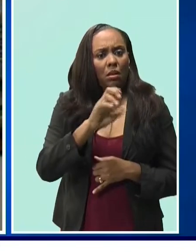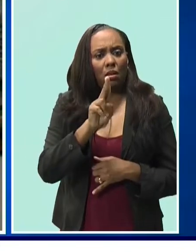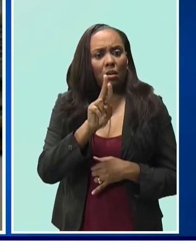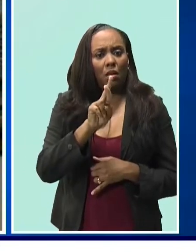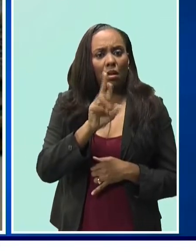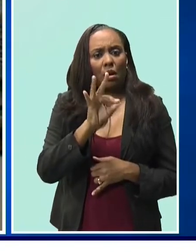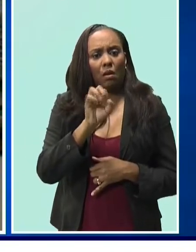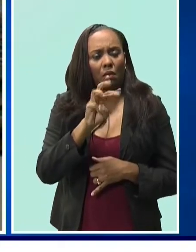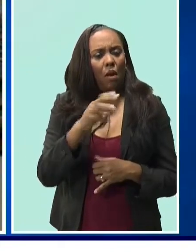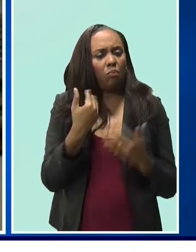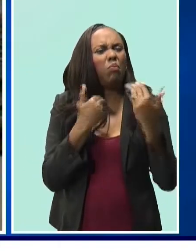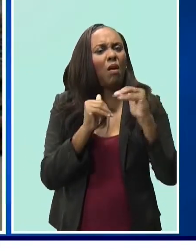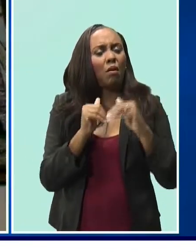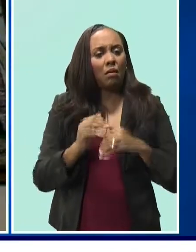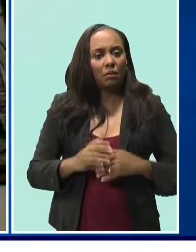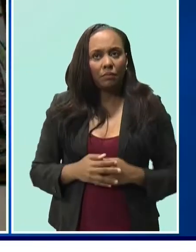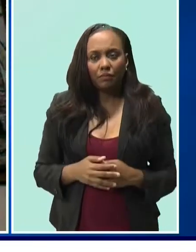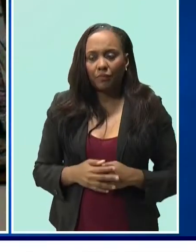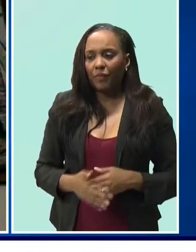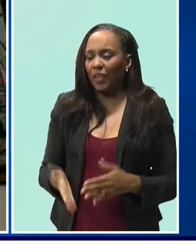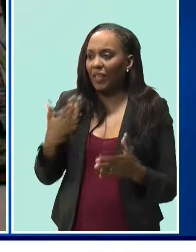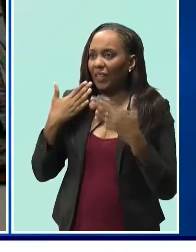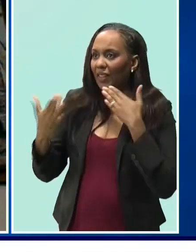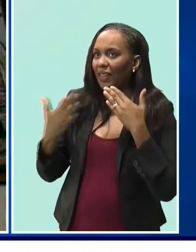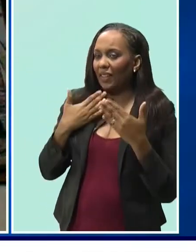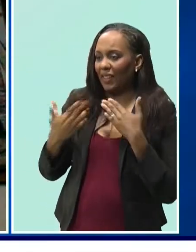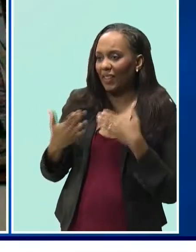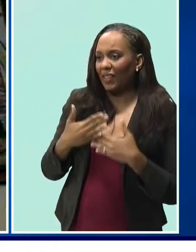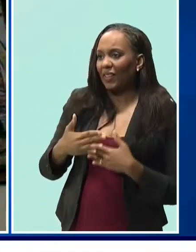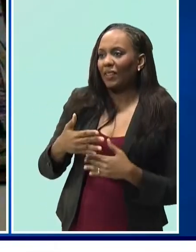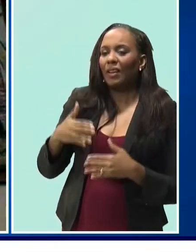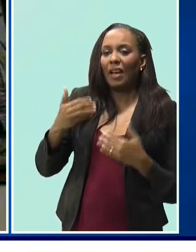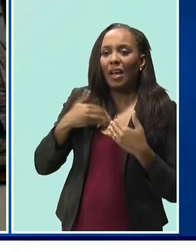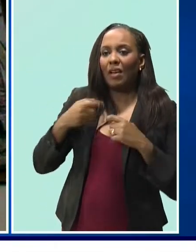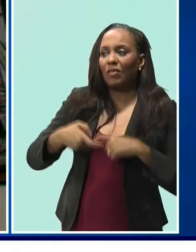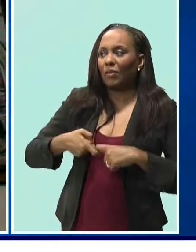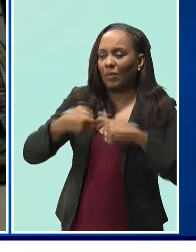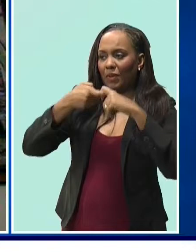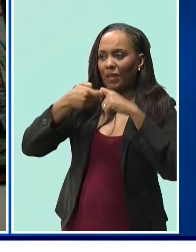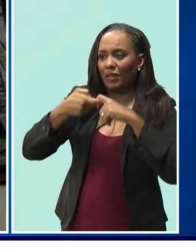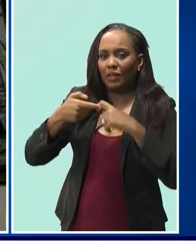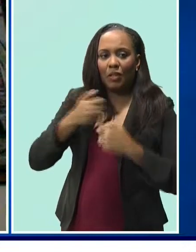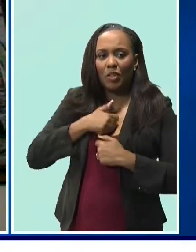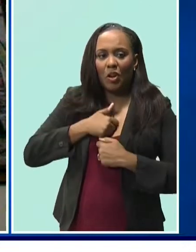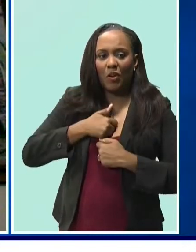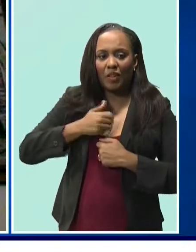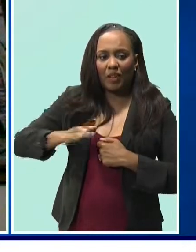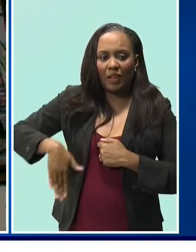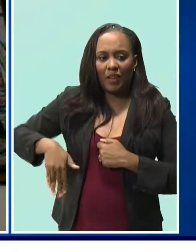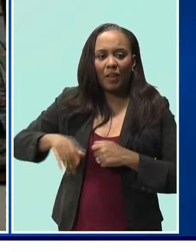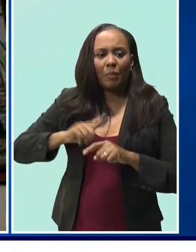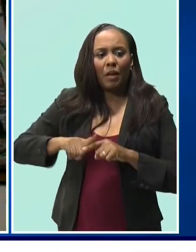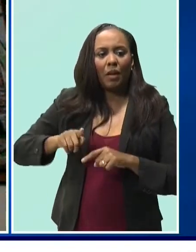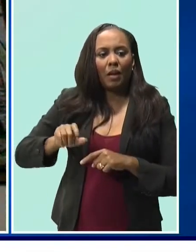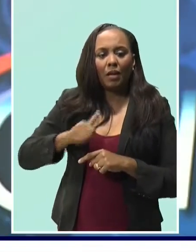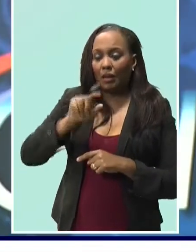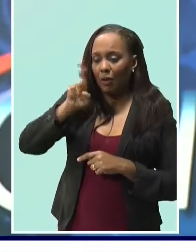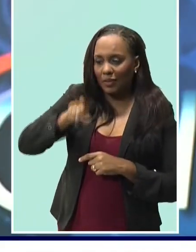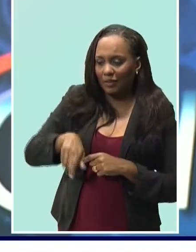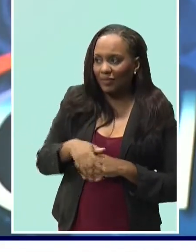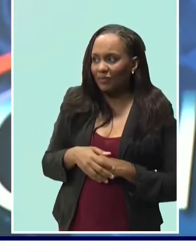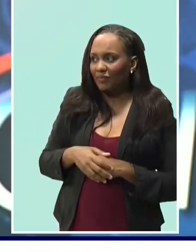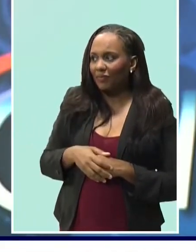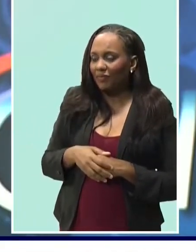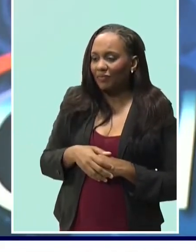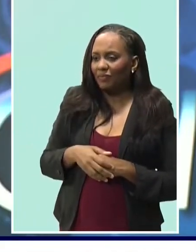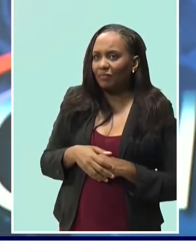place. Okay, thank you so much, gentlemen. We have to take a commercial break here. Oh, not yet. Okay, it's time for another question. Okay,